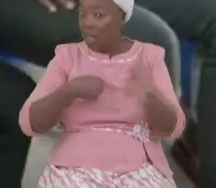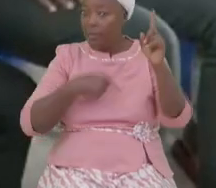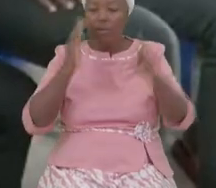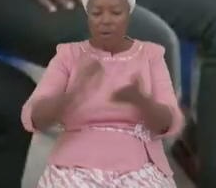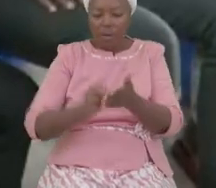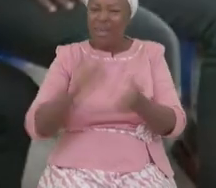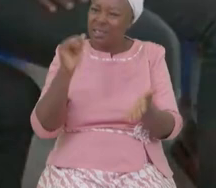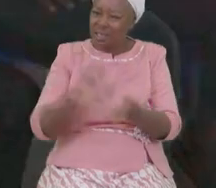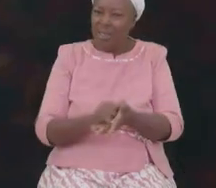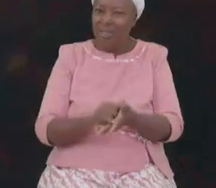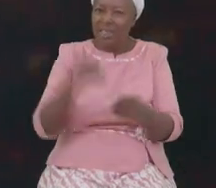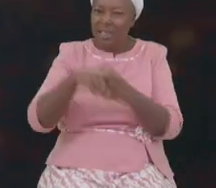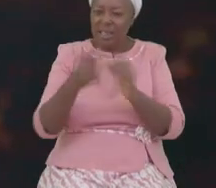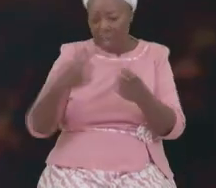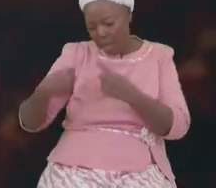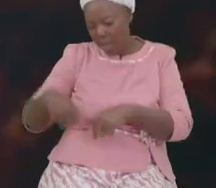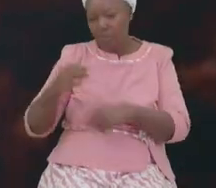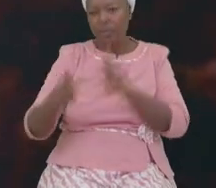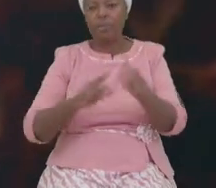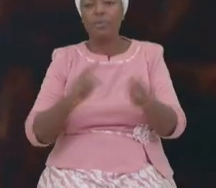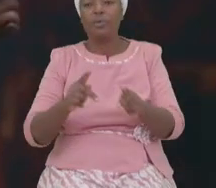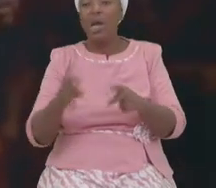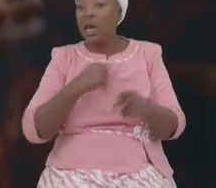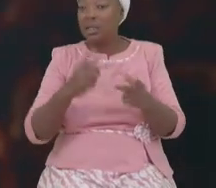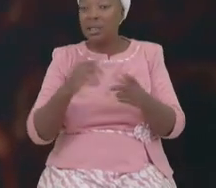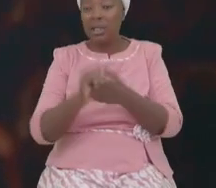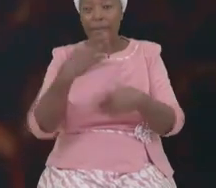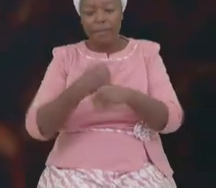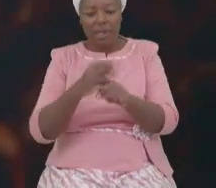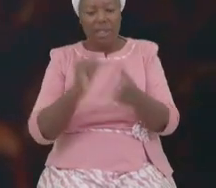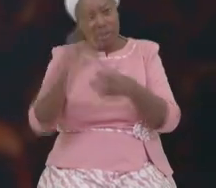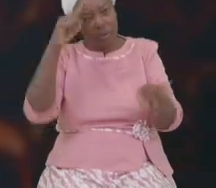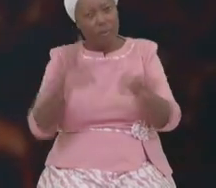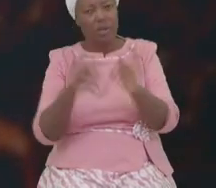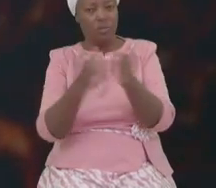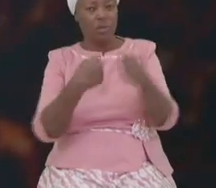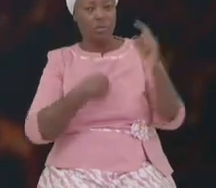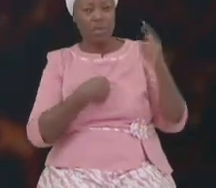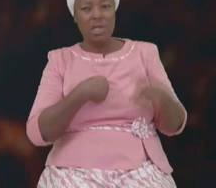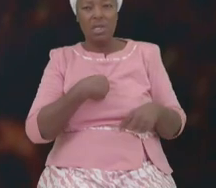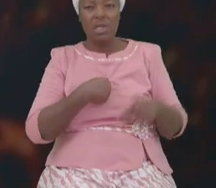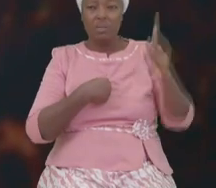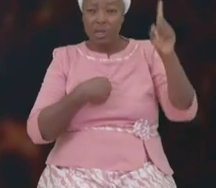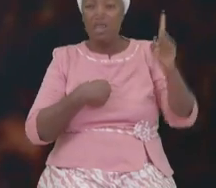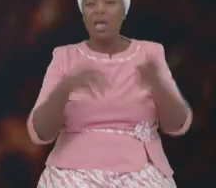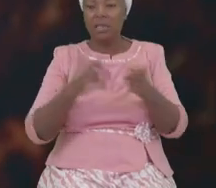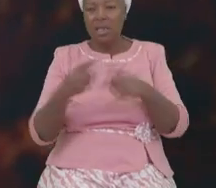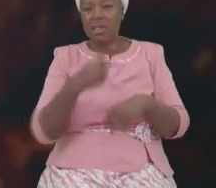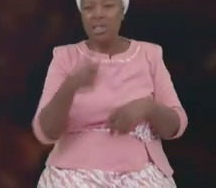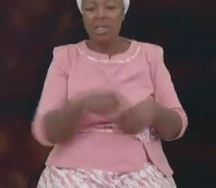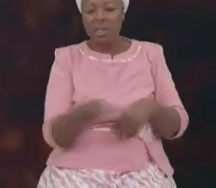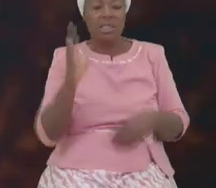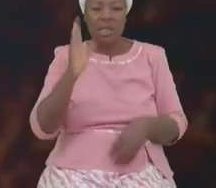that in the heart of the people that are making covenant with me. It says, this shall be